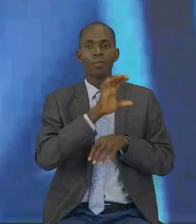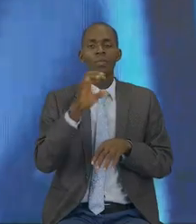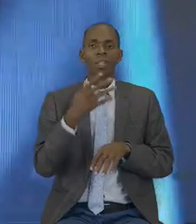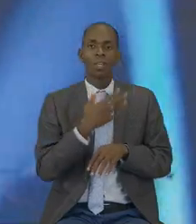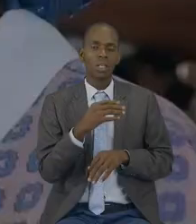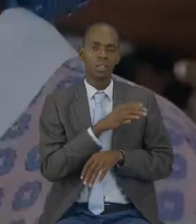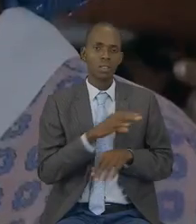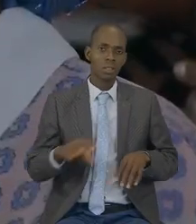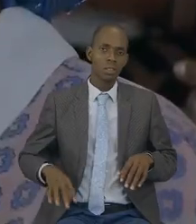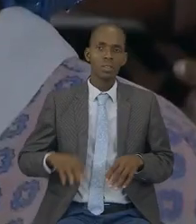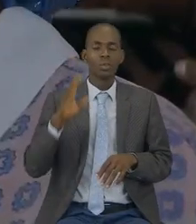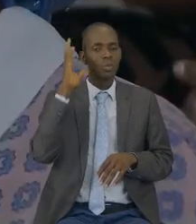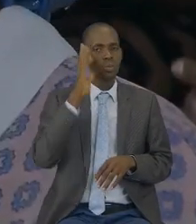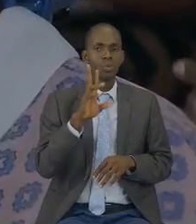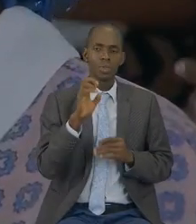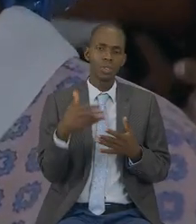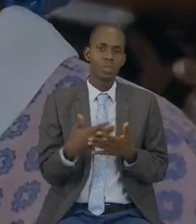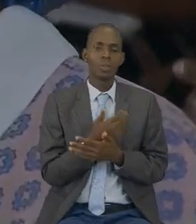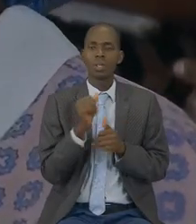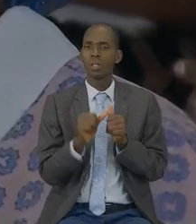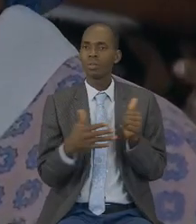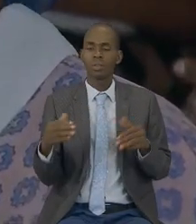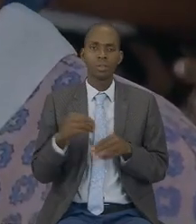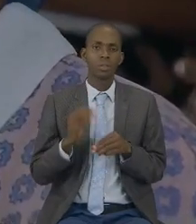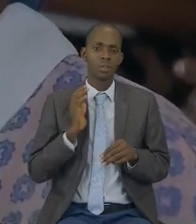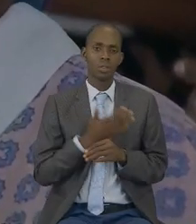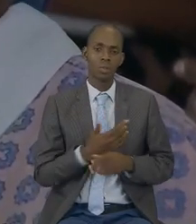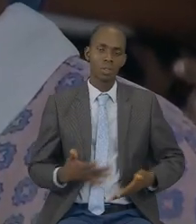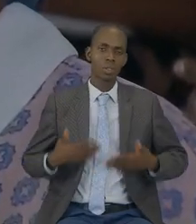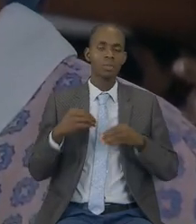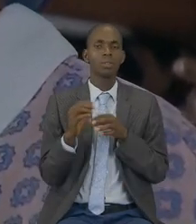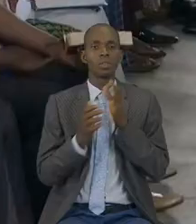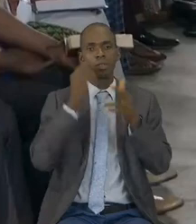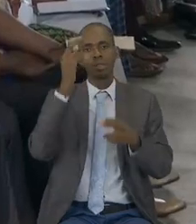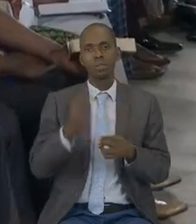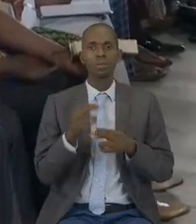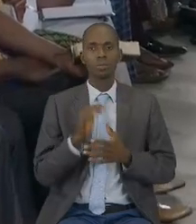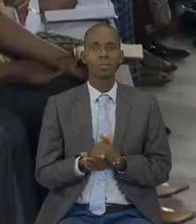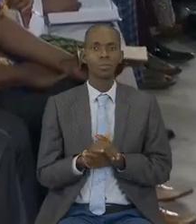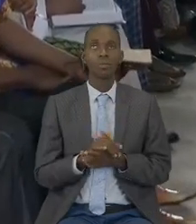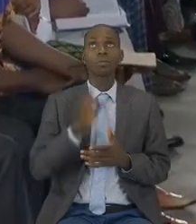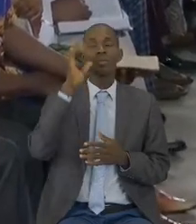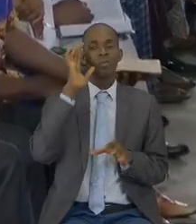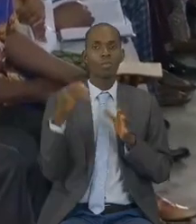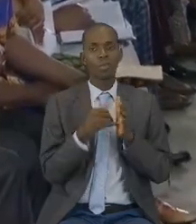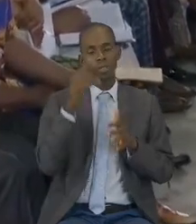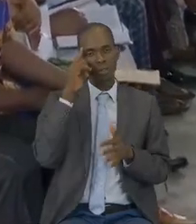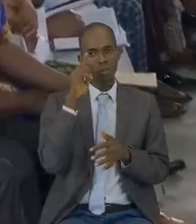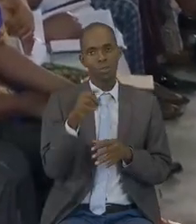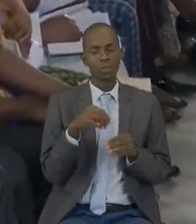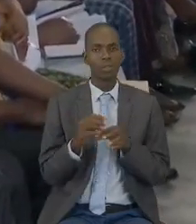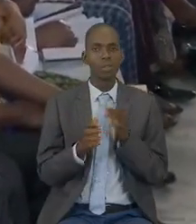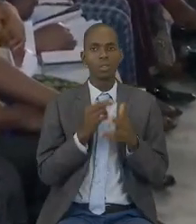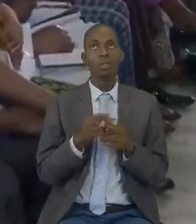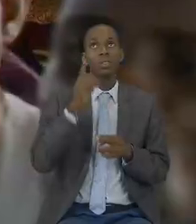will renew everything in our lives in Jesus' name. He'll do it for you. He'll do it